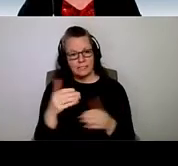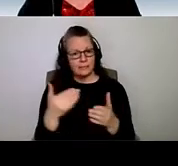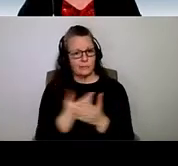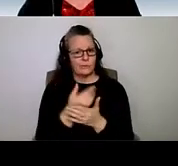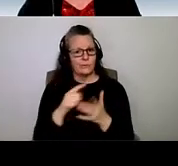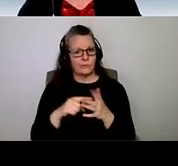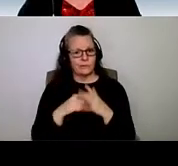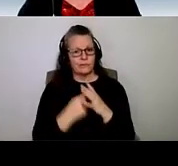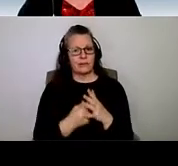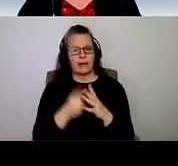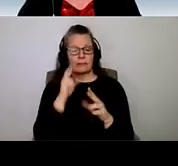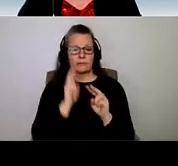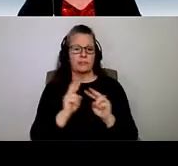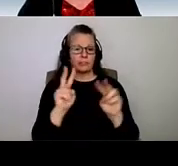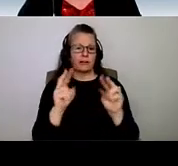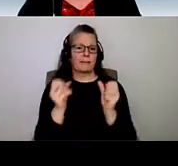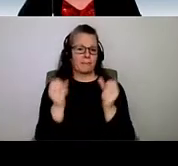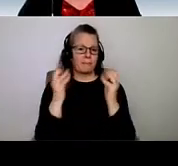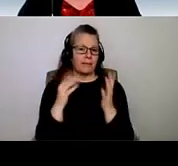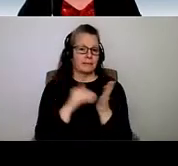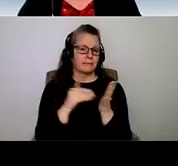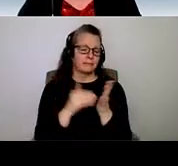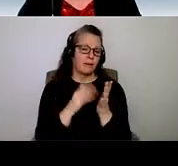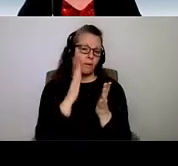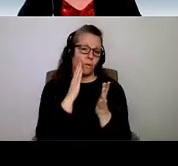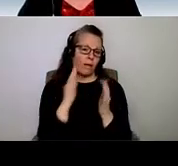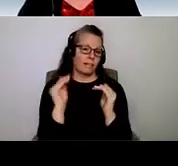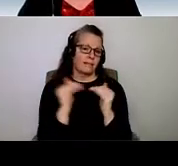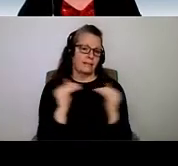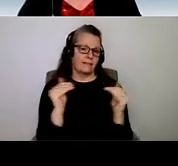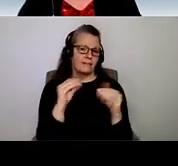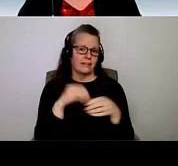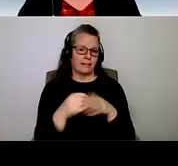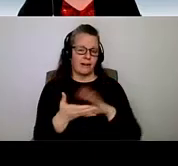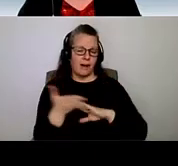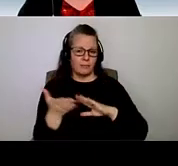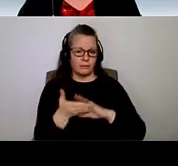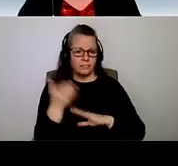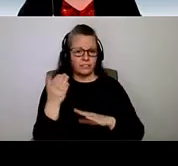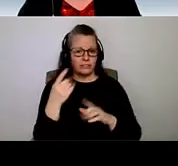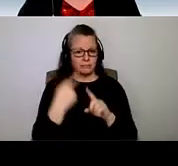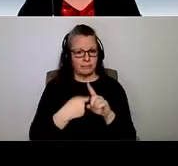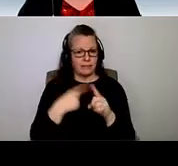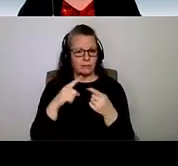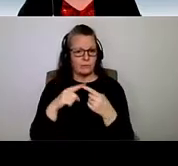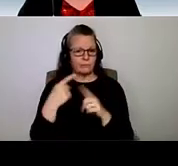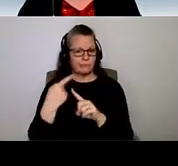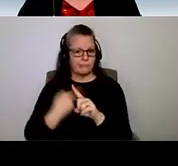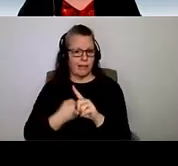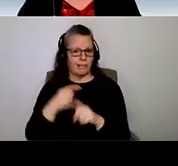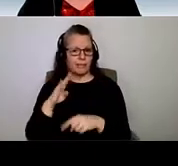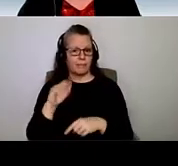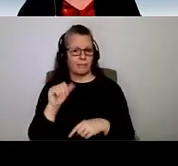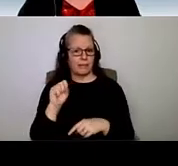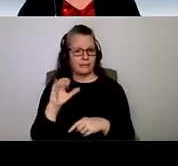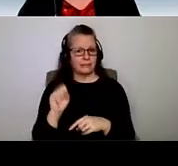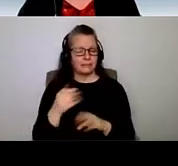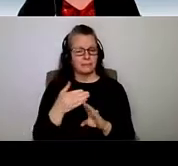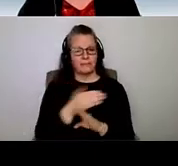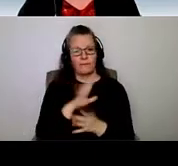many providers will be able to at least break even in their operations on a month-to-month basis before